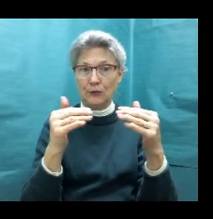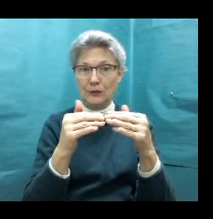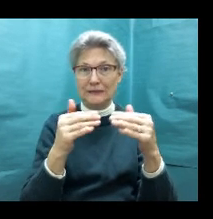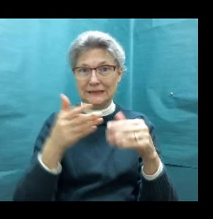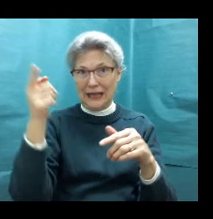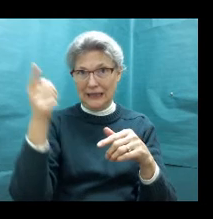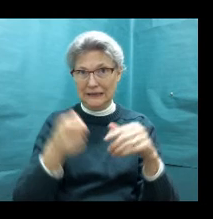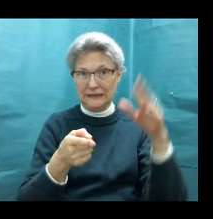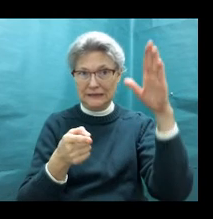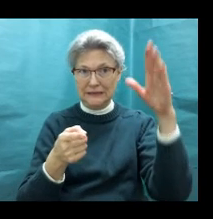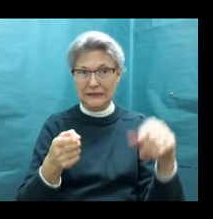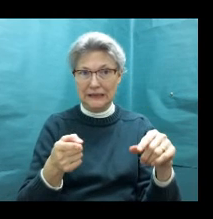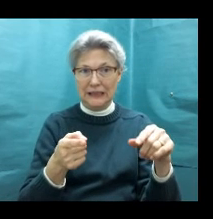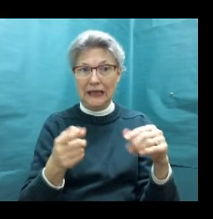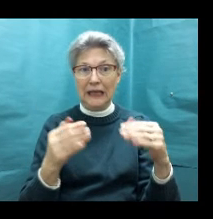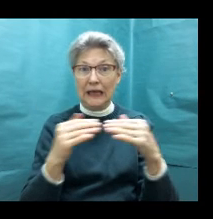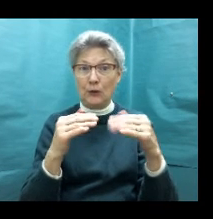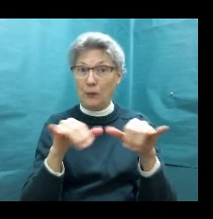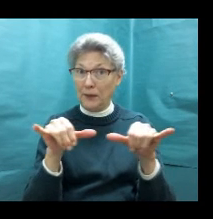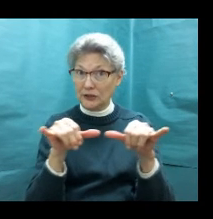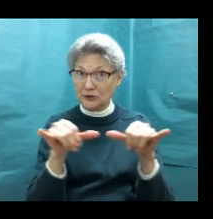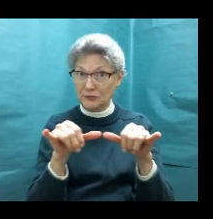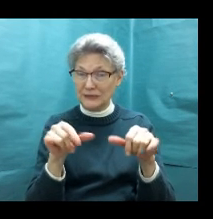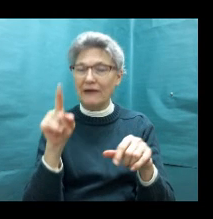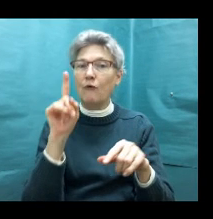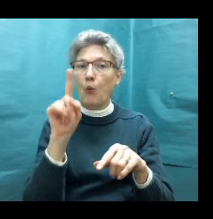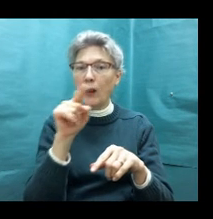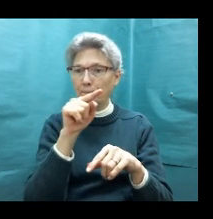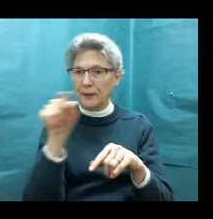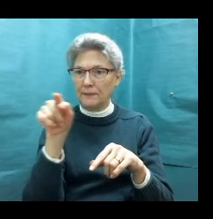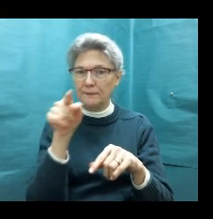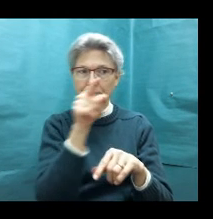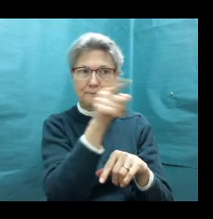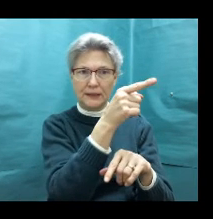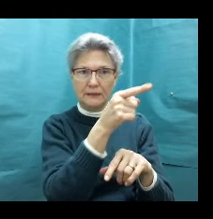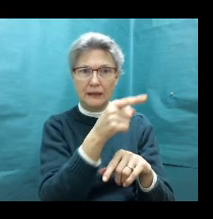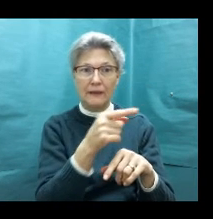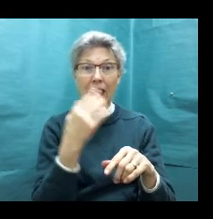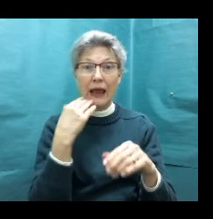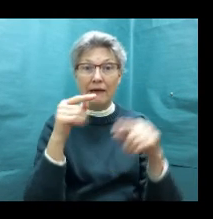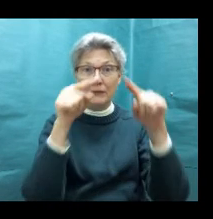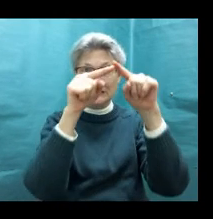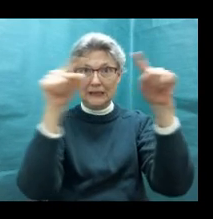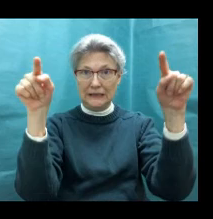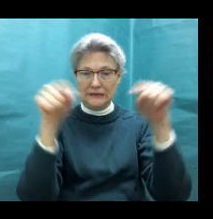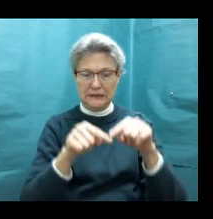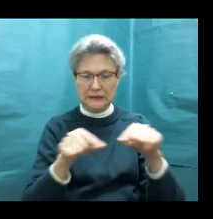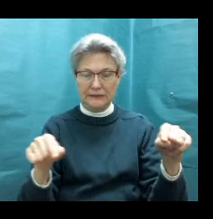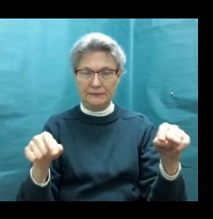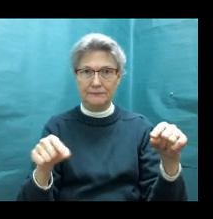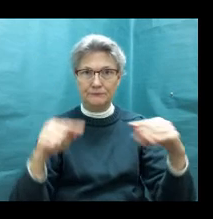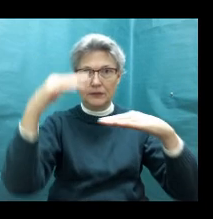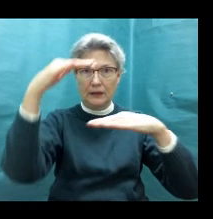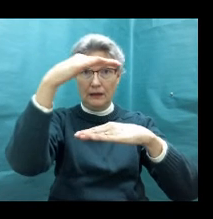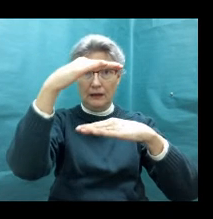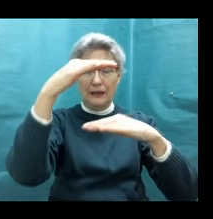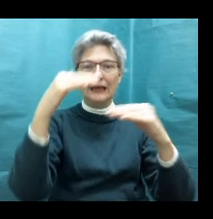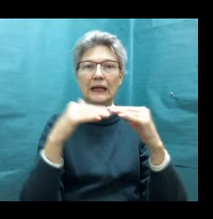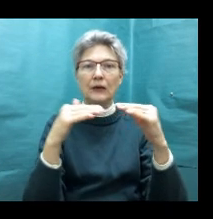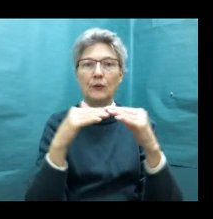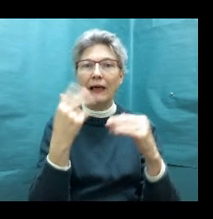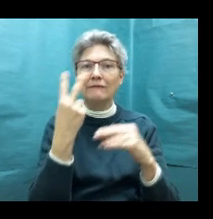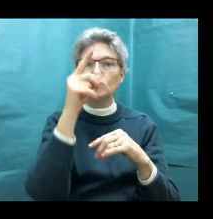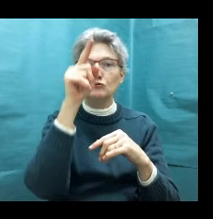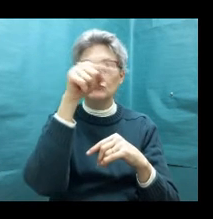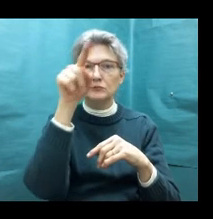side here are equal because they have 1 tick mark. And then I have my sides on the top and bottom are also equal because those have